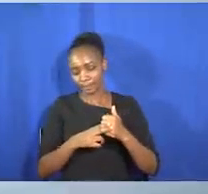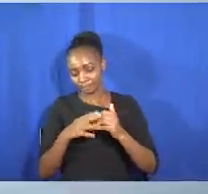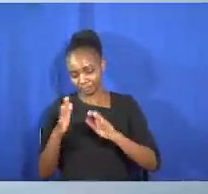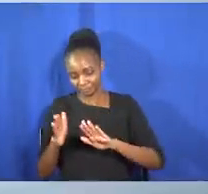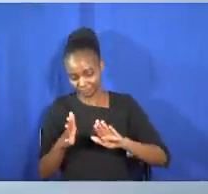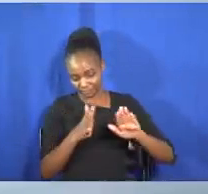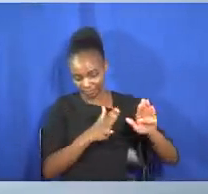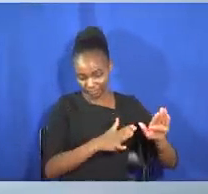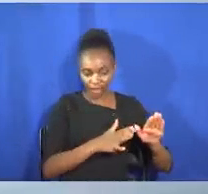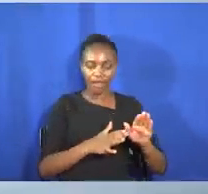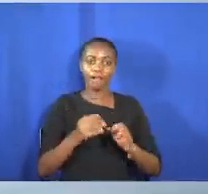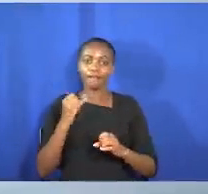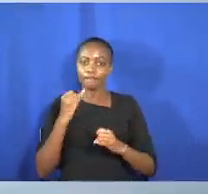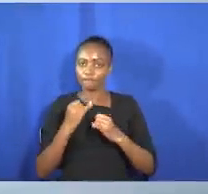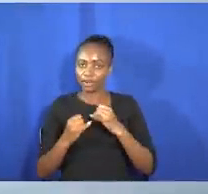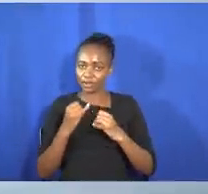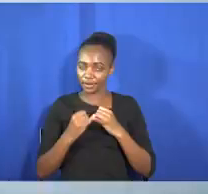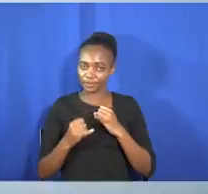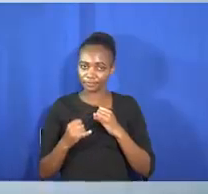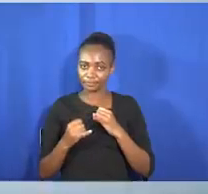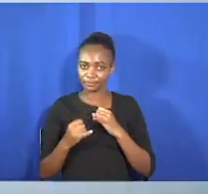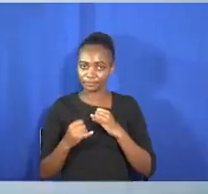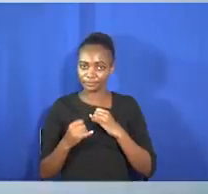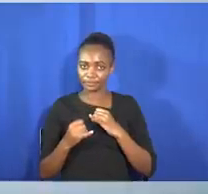areas. The last